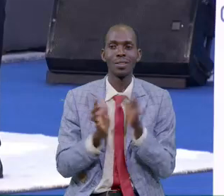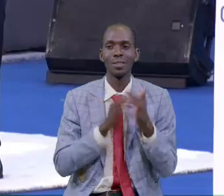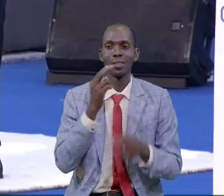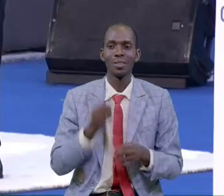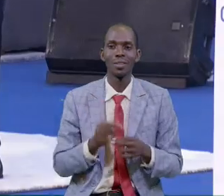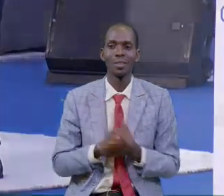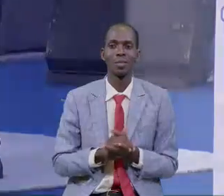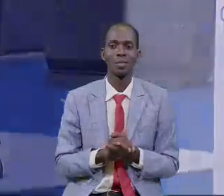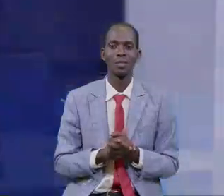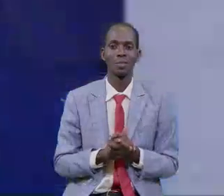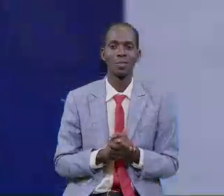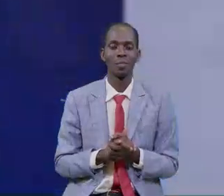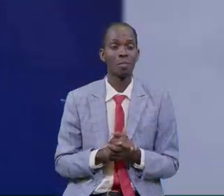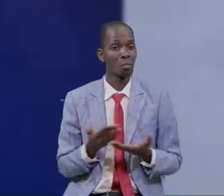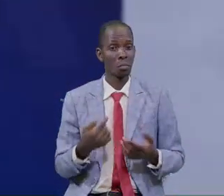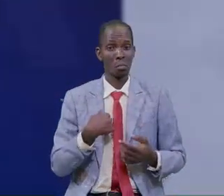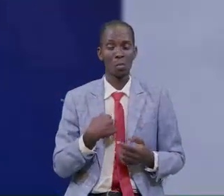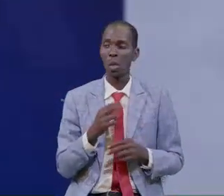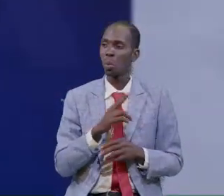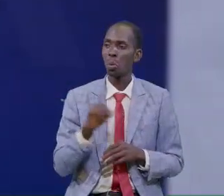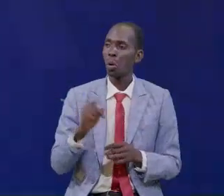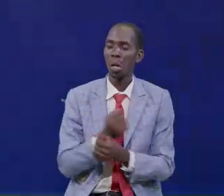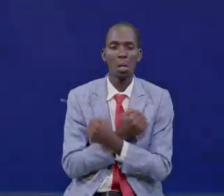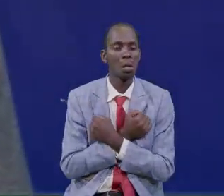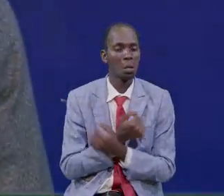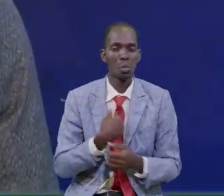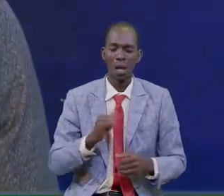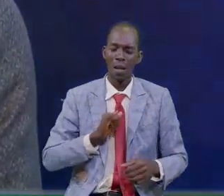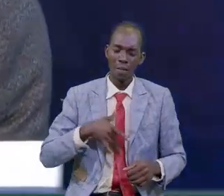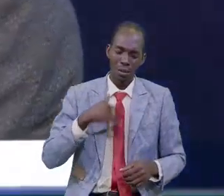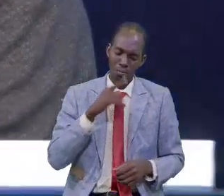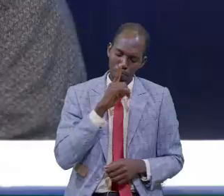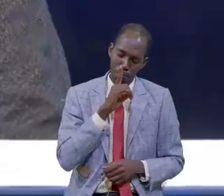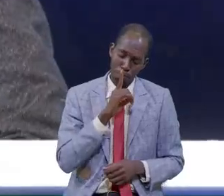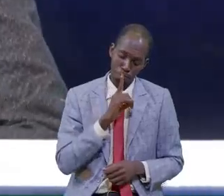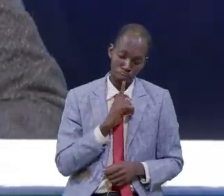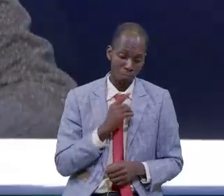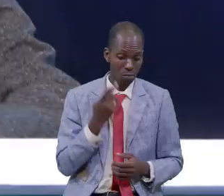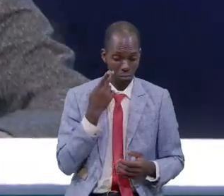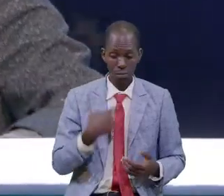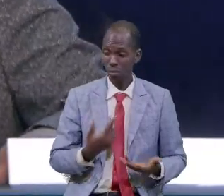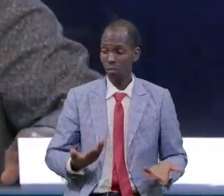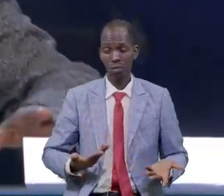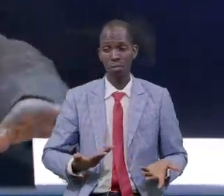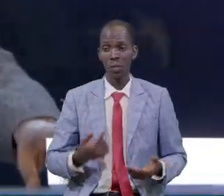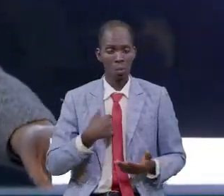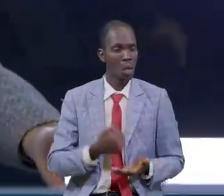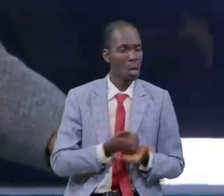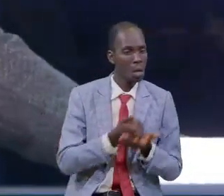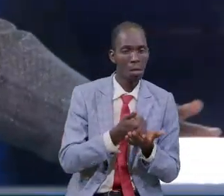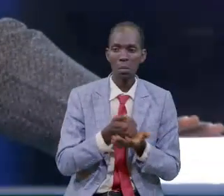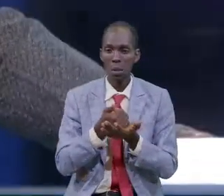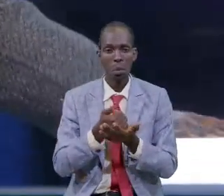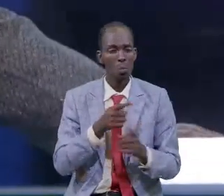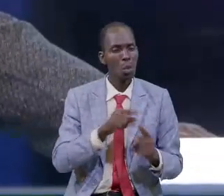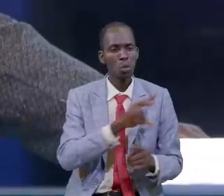Nobody loves me. I feel lonely. And look at me here. I help people, but I never receive any help. That's